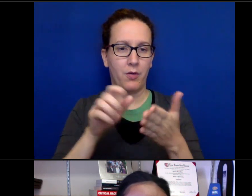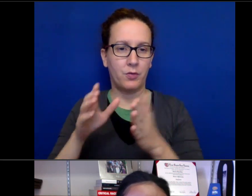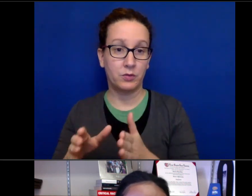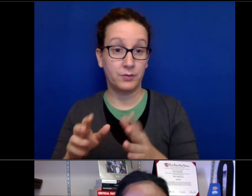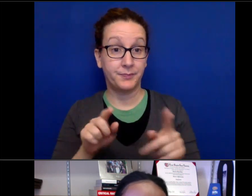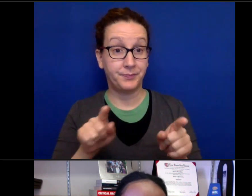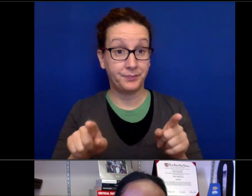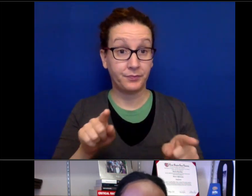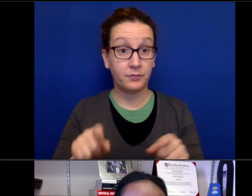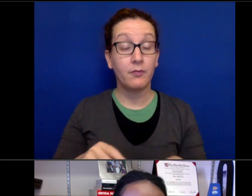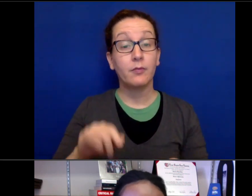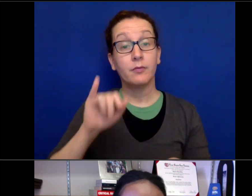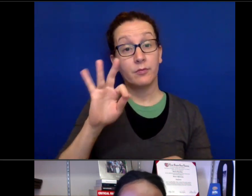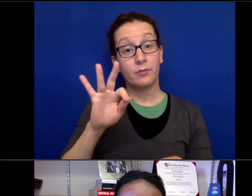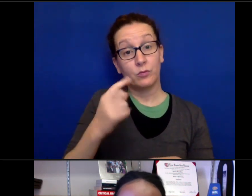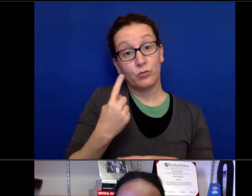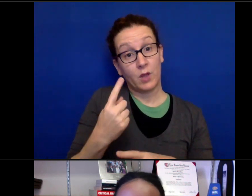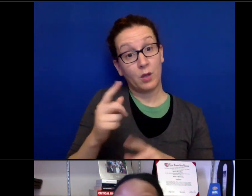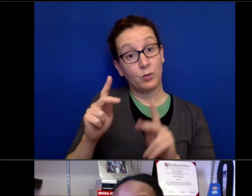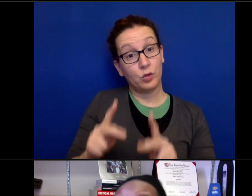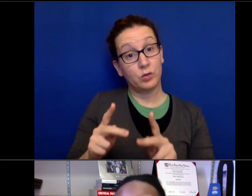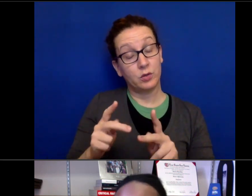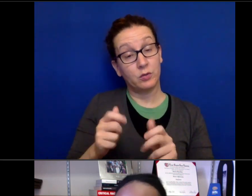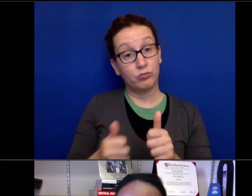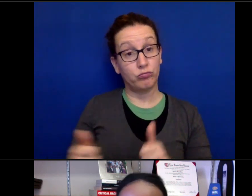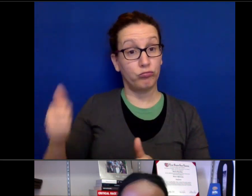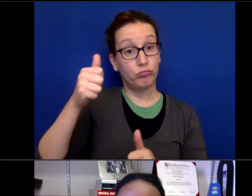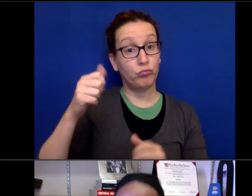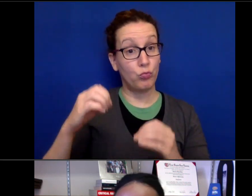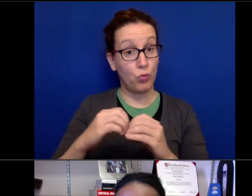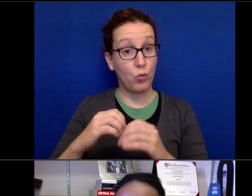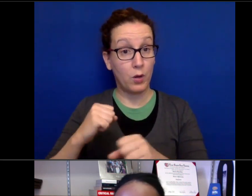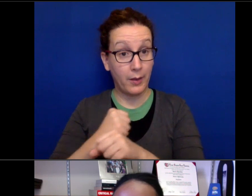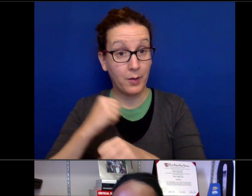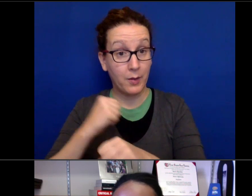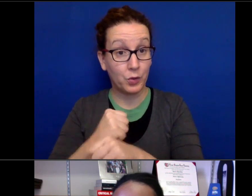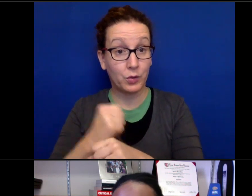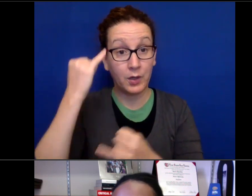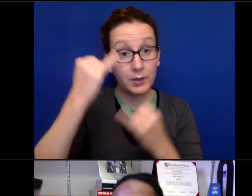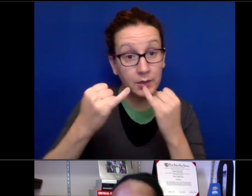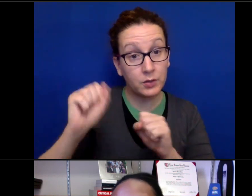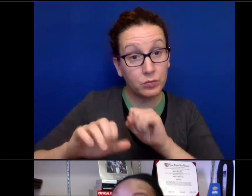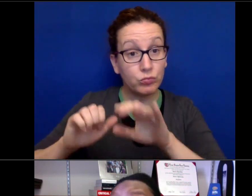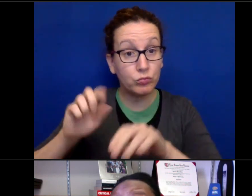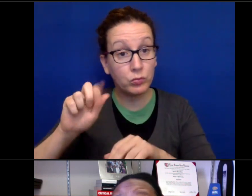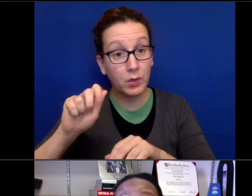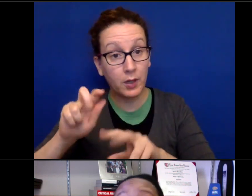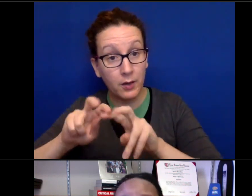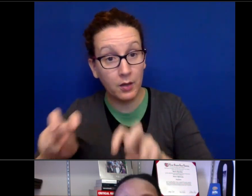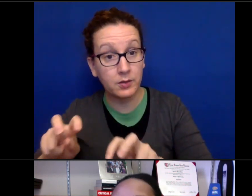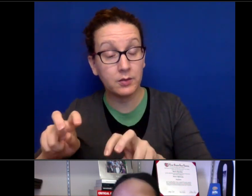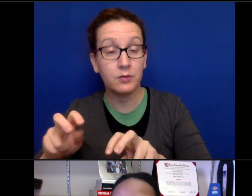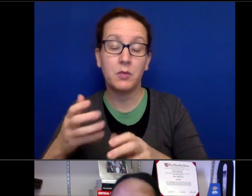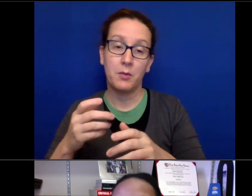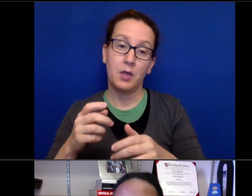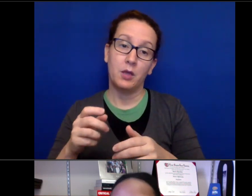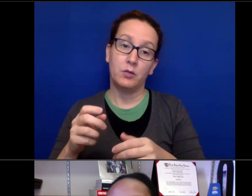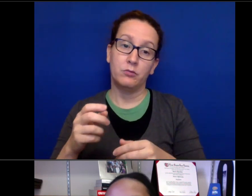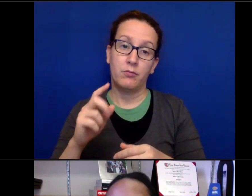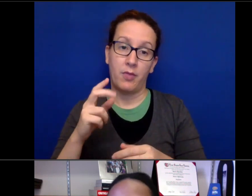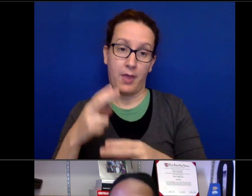such the case that one person is doing more of the labor by way of ideas and data analysis, then perhaps that